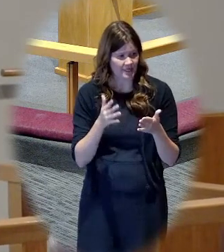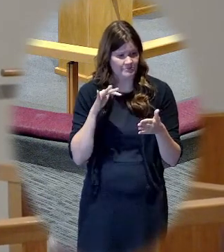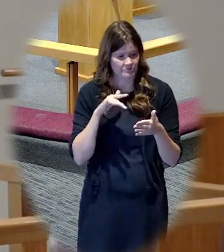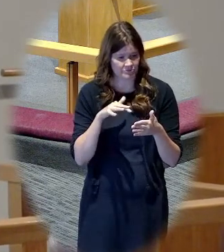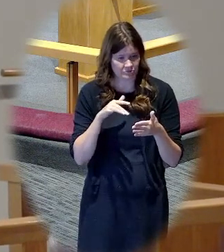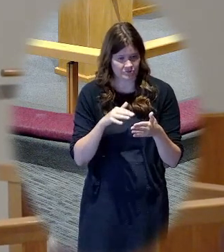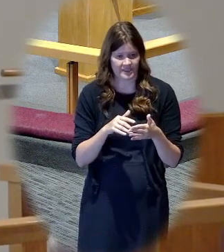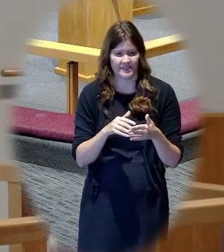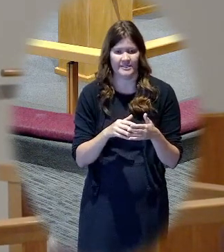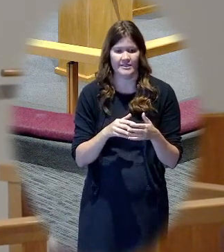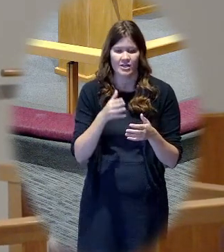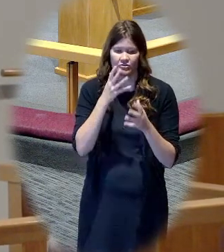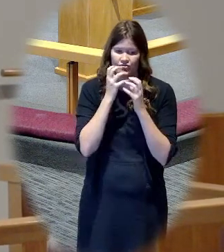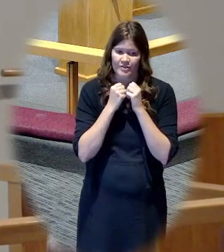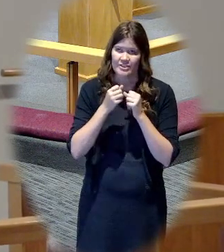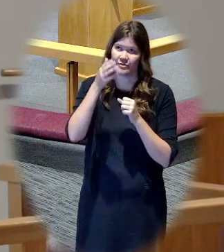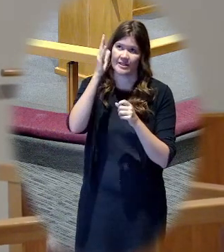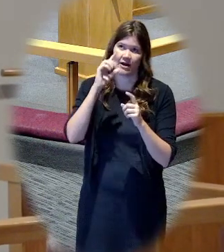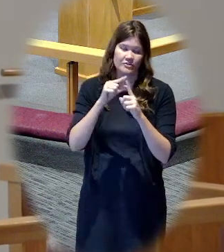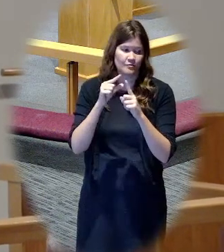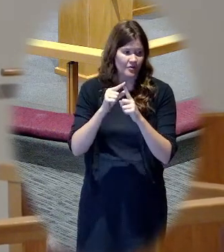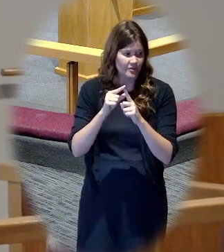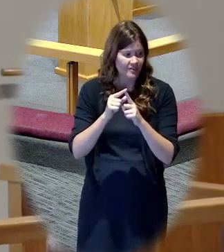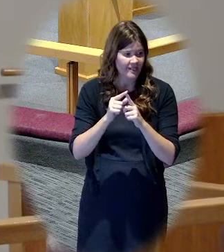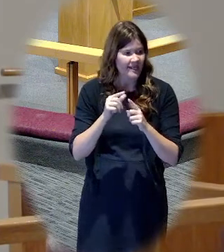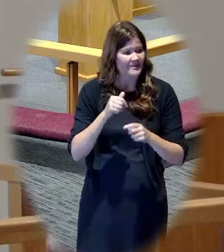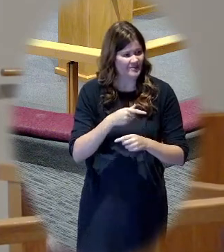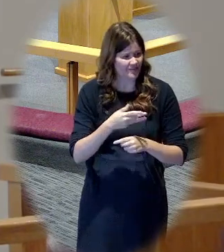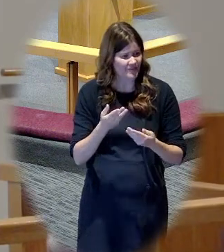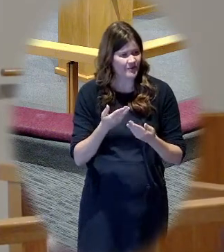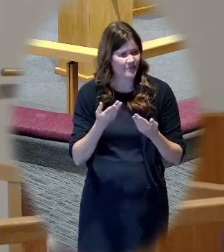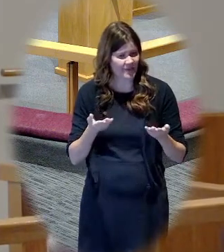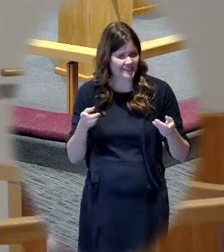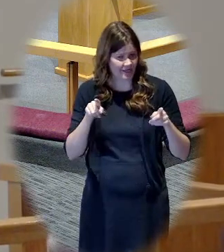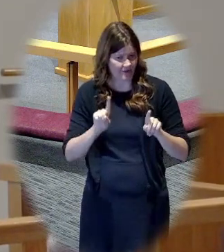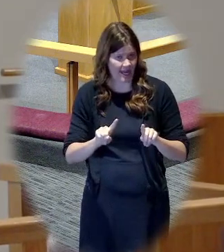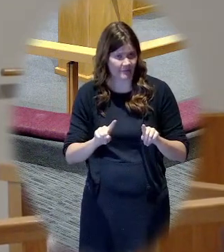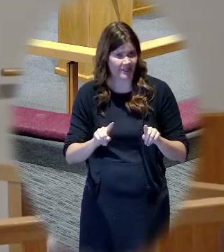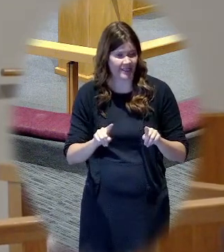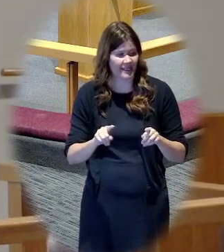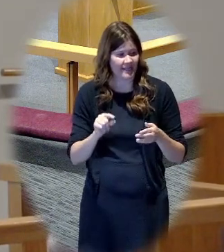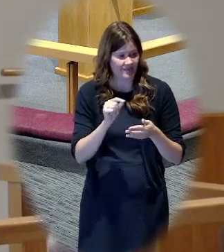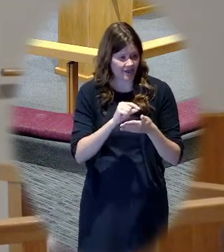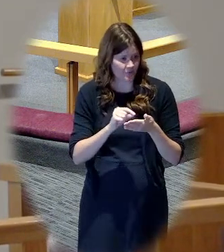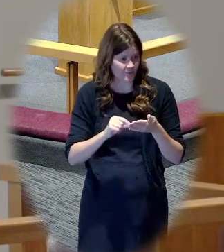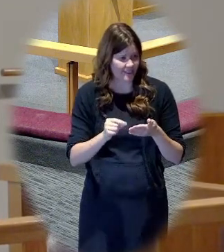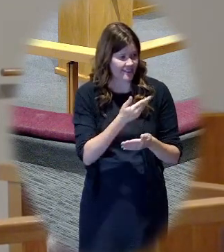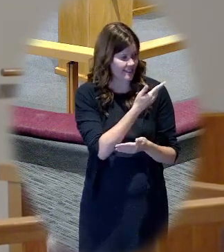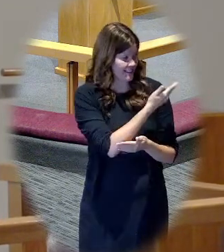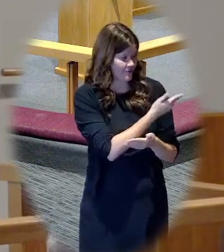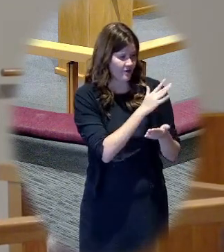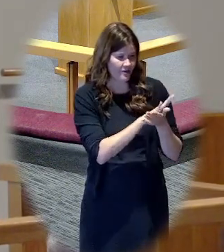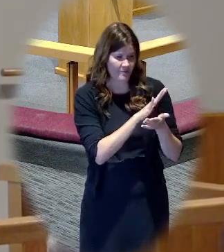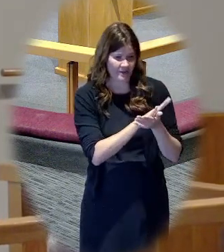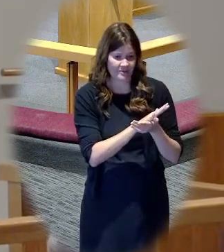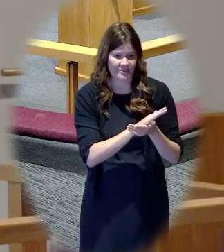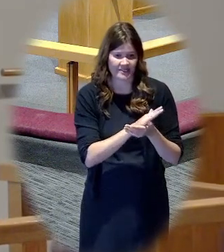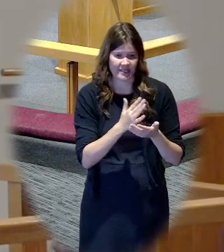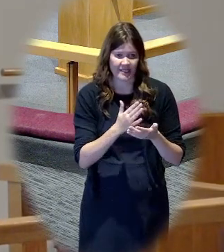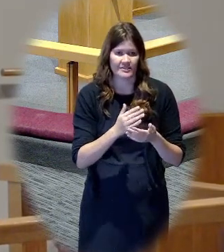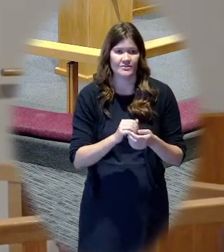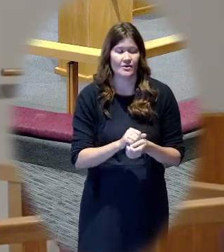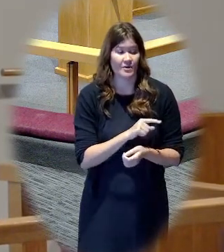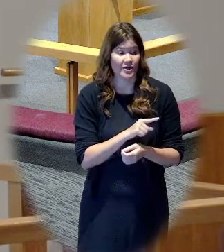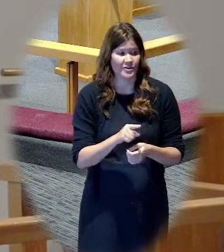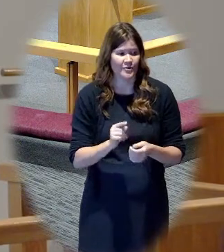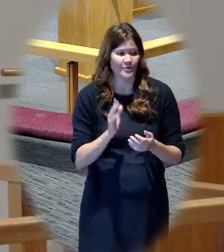Word. There are a few things coming up in here that are highlighted, and so you need to have all of that